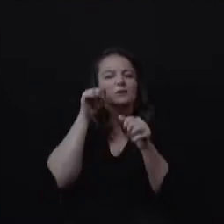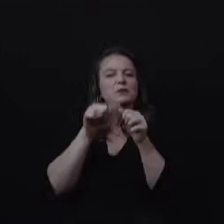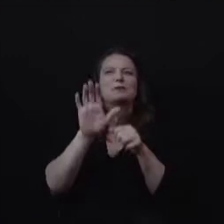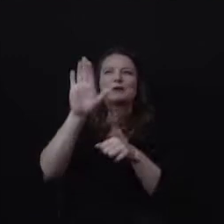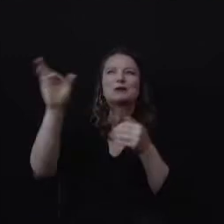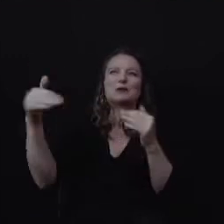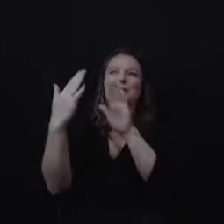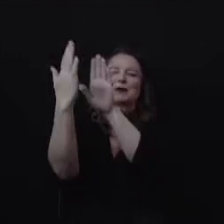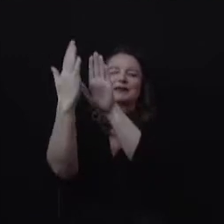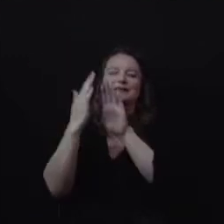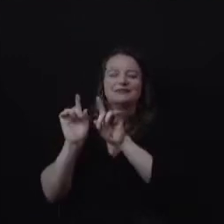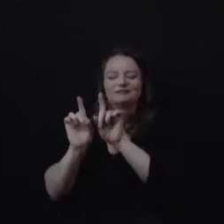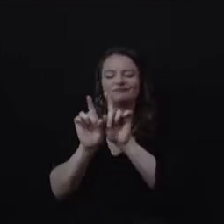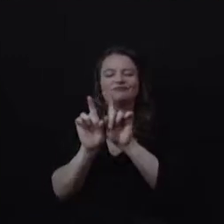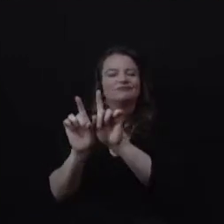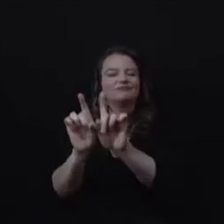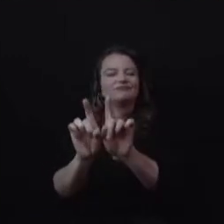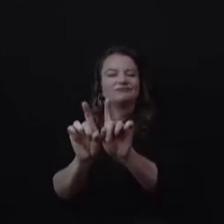with us wherever we go.